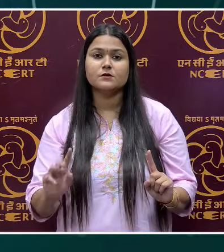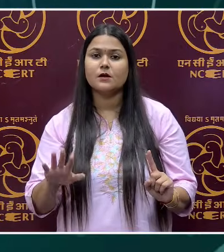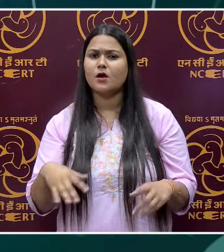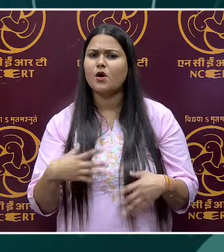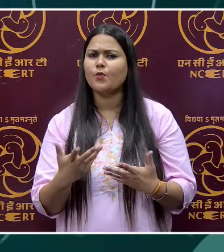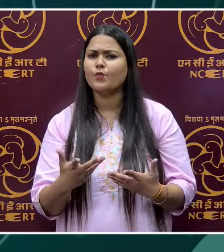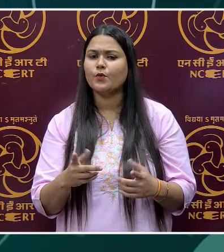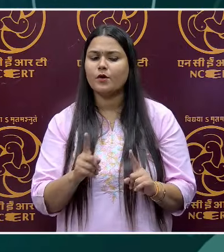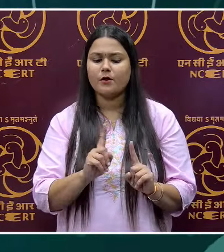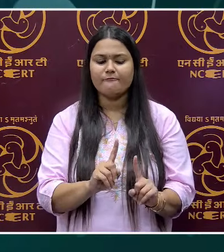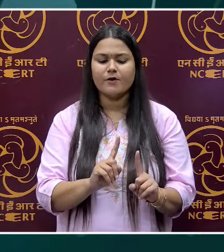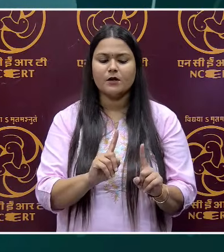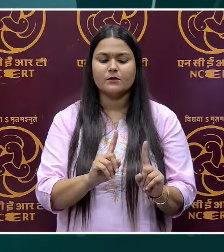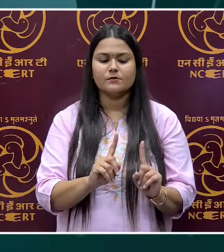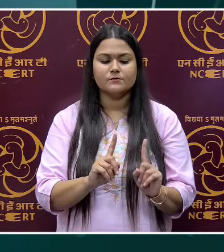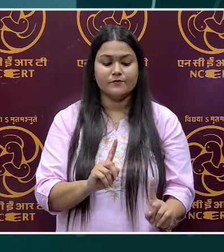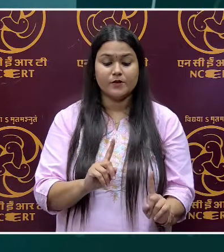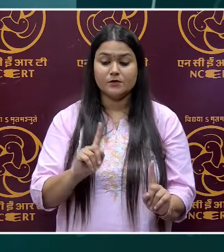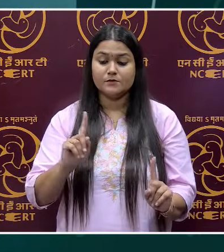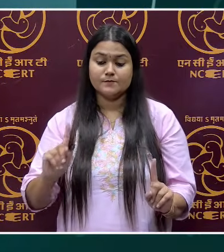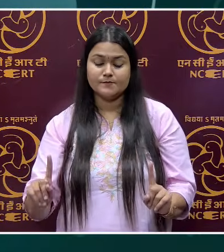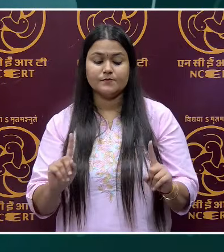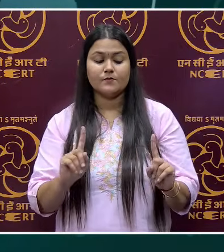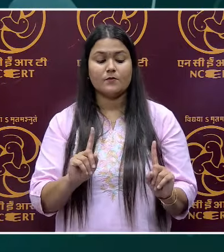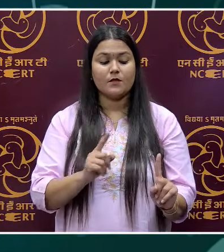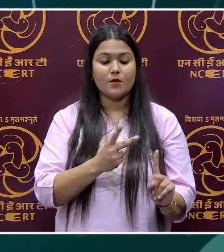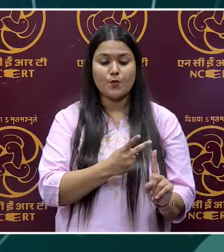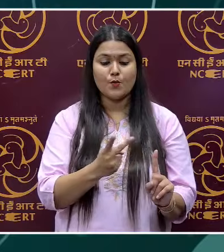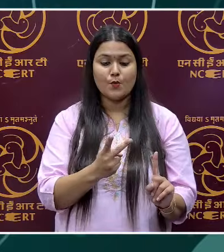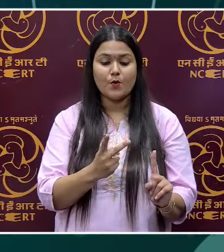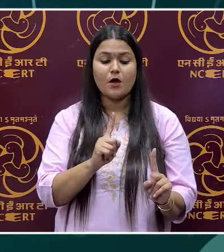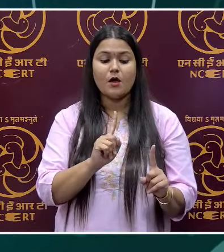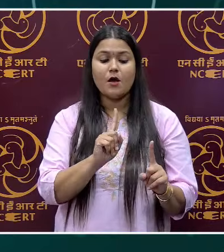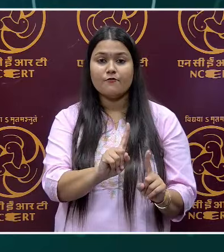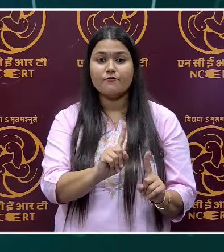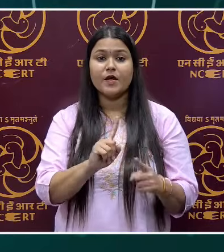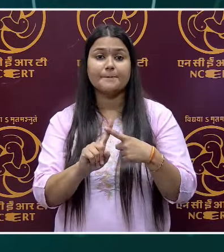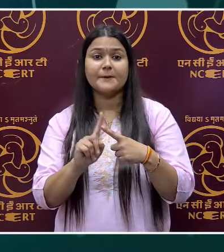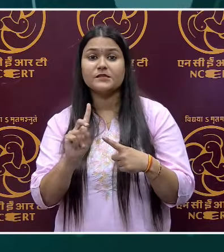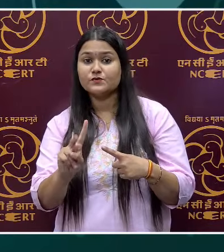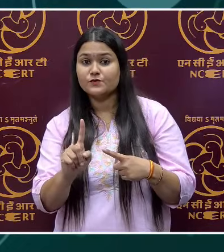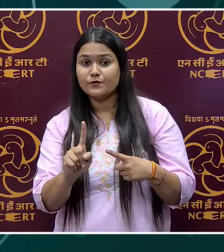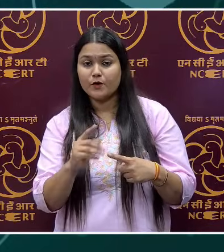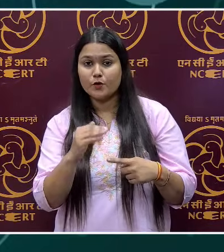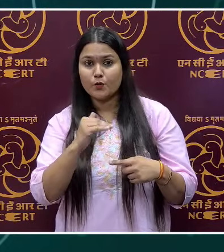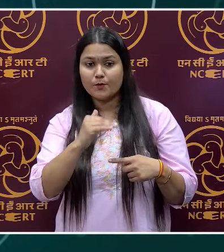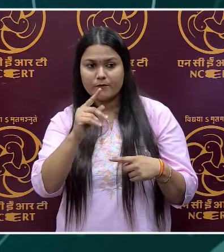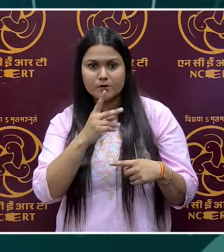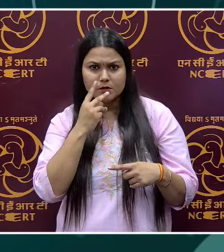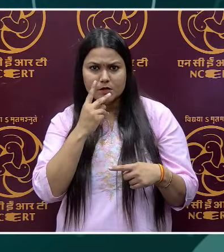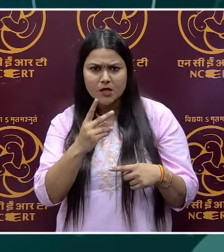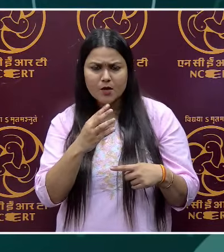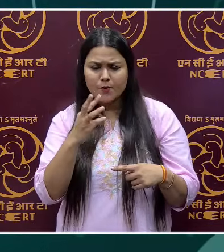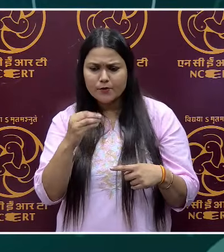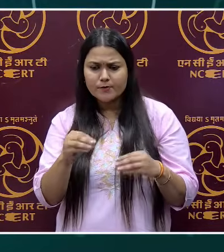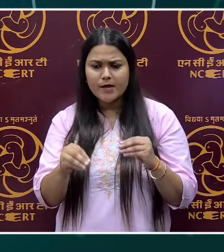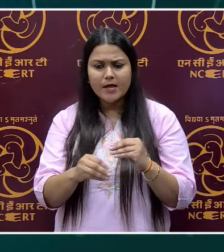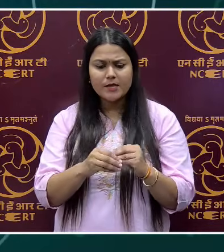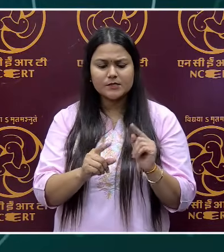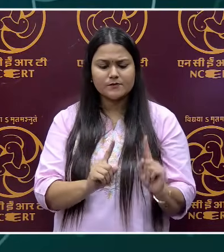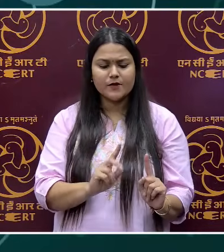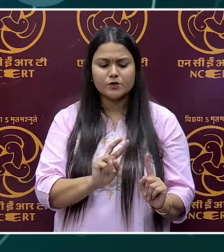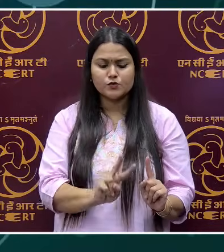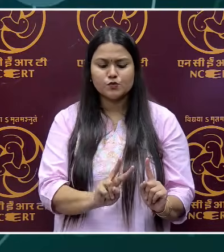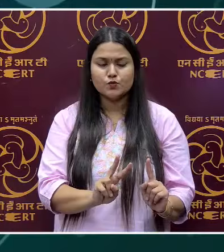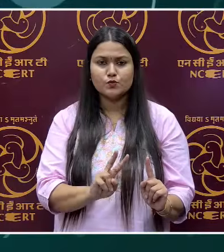will come? 1 will come here and we will add these two numbers 1 and 1, that will be 2, and this one will come